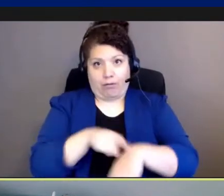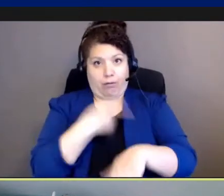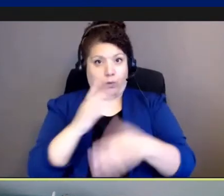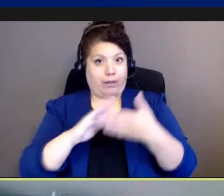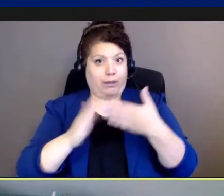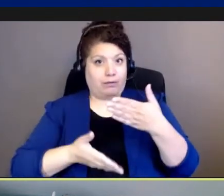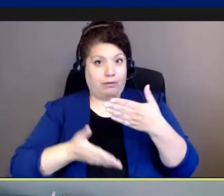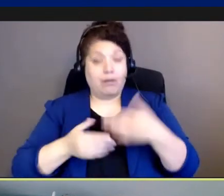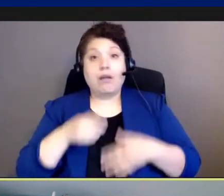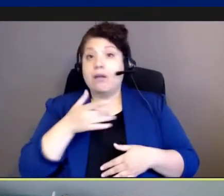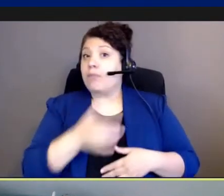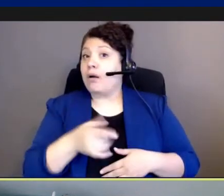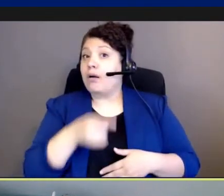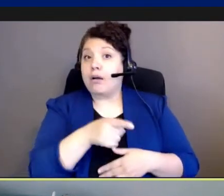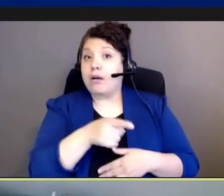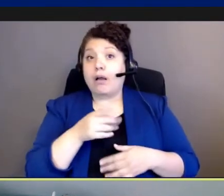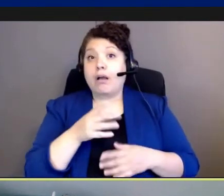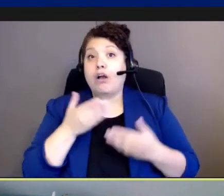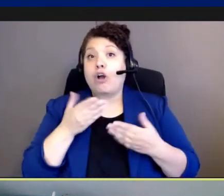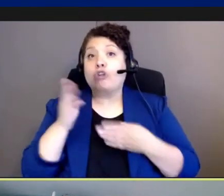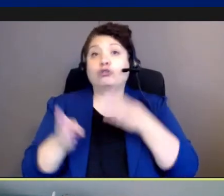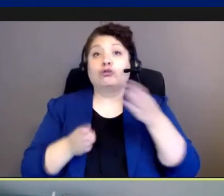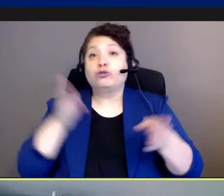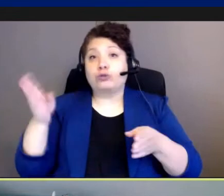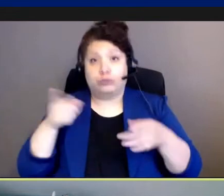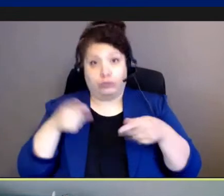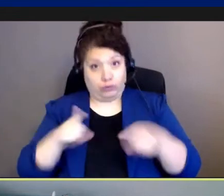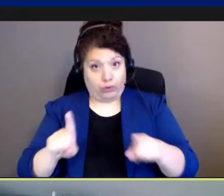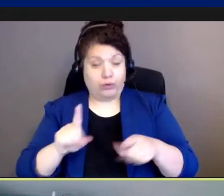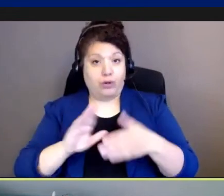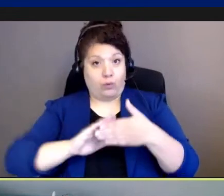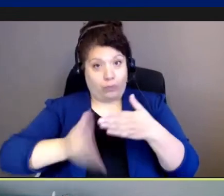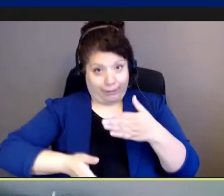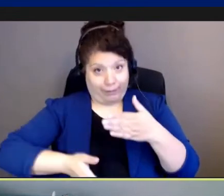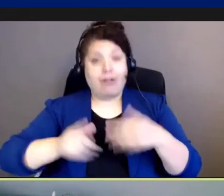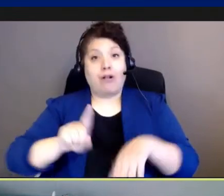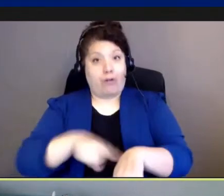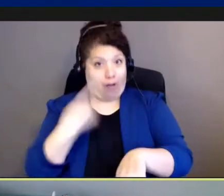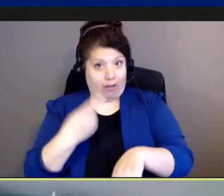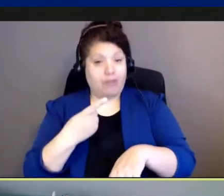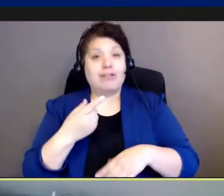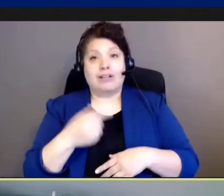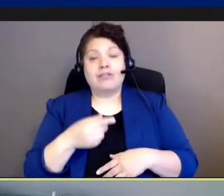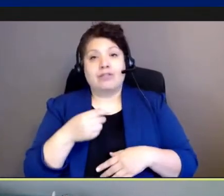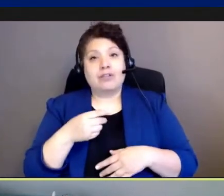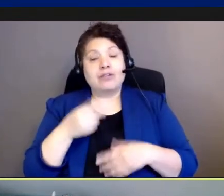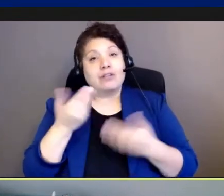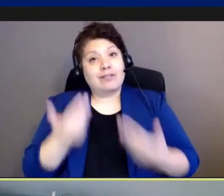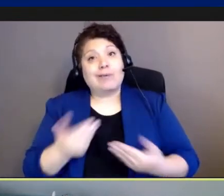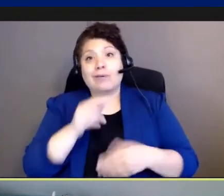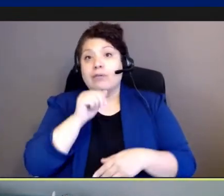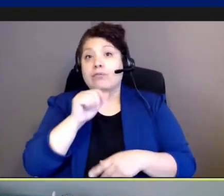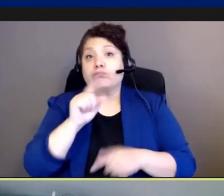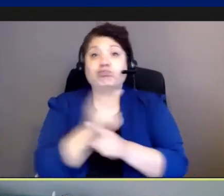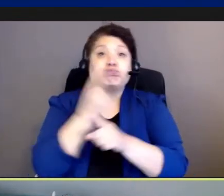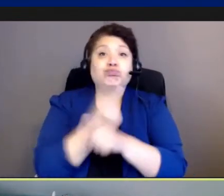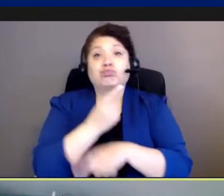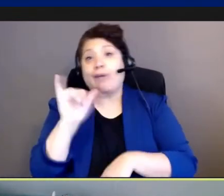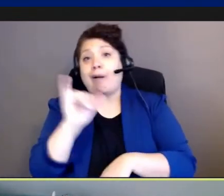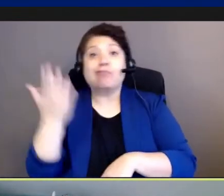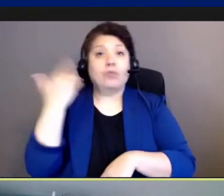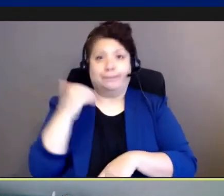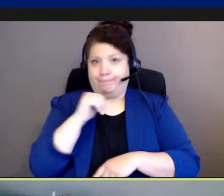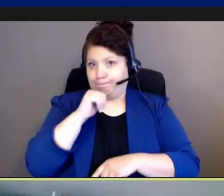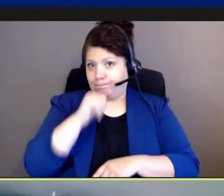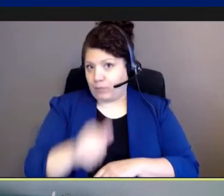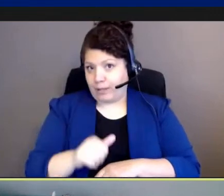of transmission occurred during these long weekends. These are not normal times, and we appreciate the tough decisions